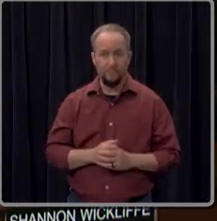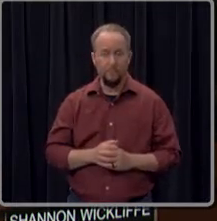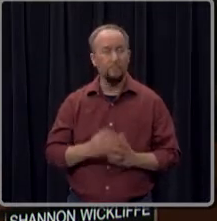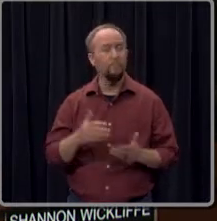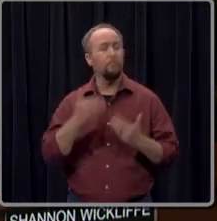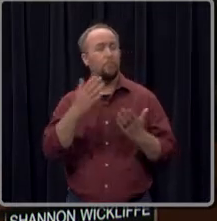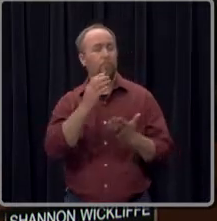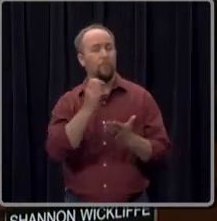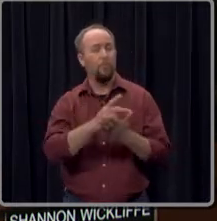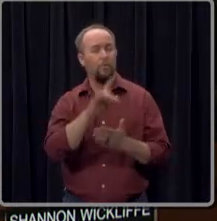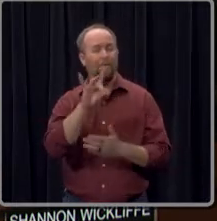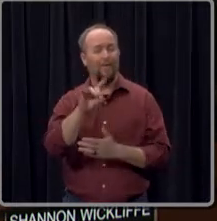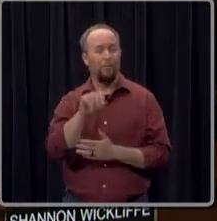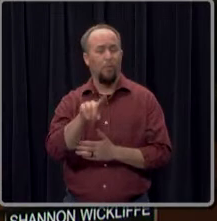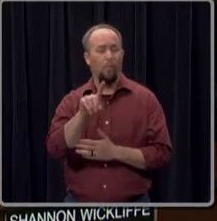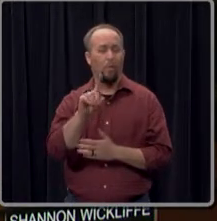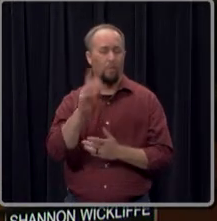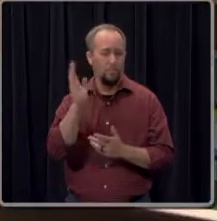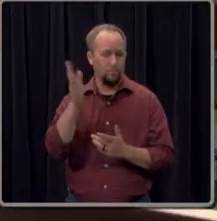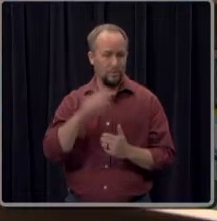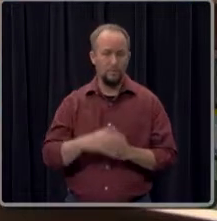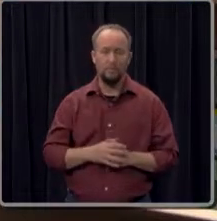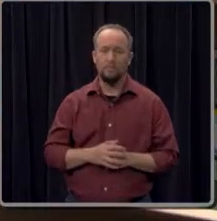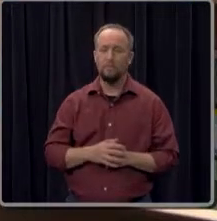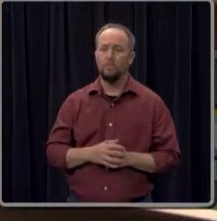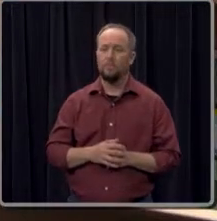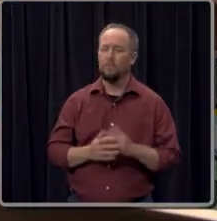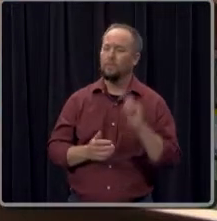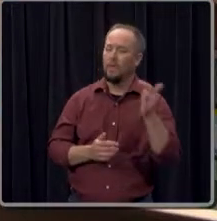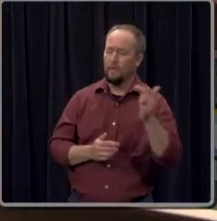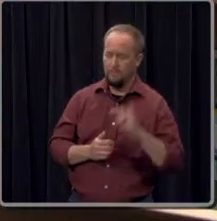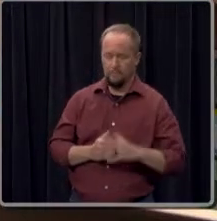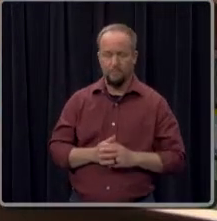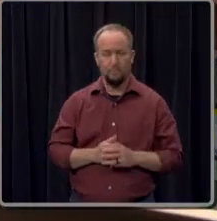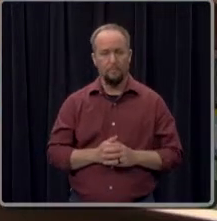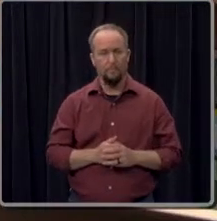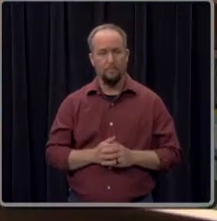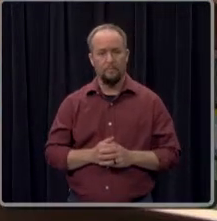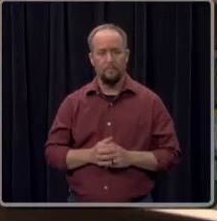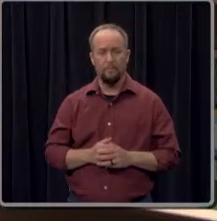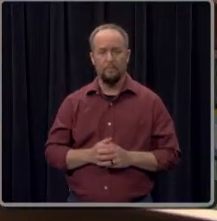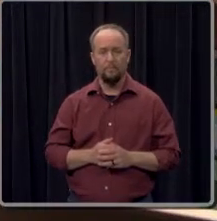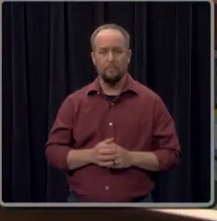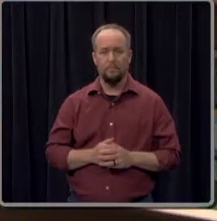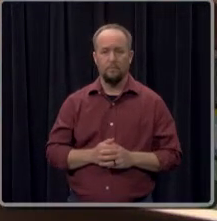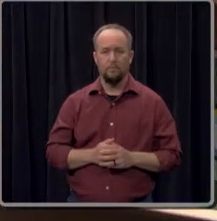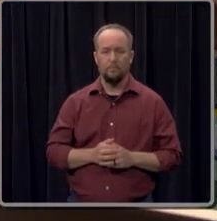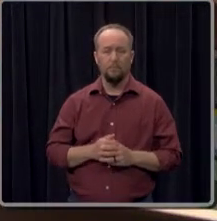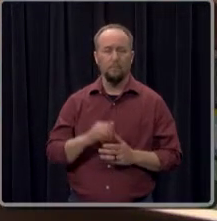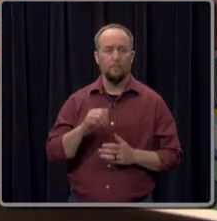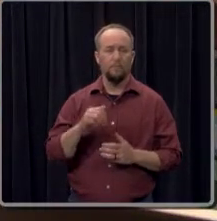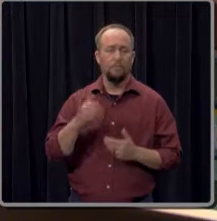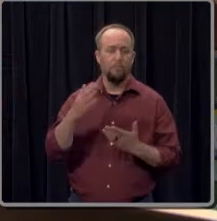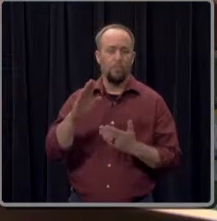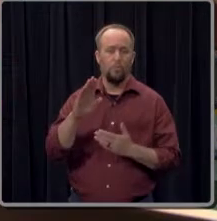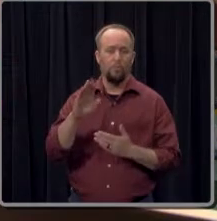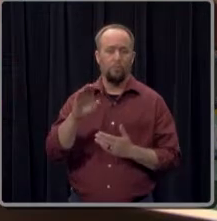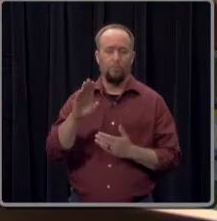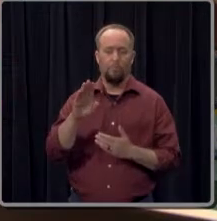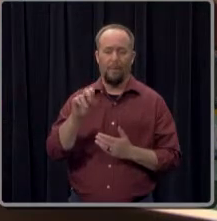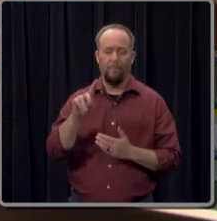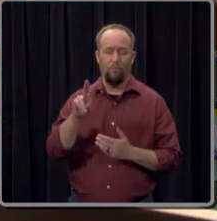Move to approve 8.01 as presented. Second. Okay, a motion by Mr. Beveridge, a second by Mrs.